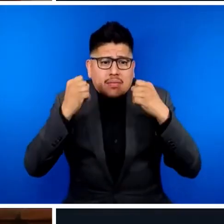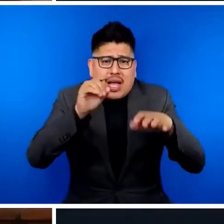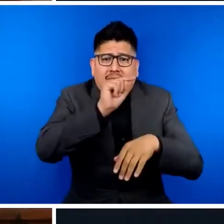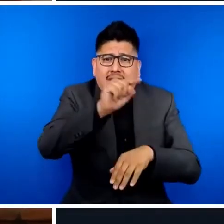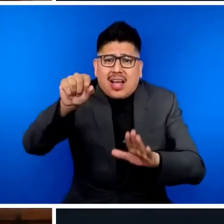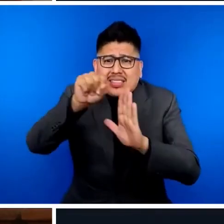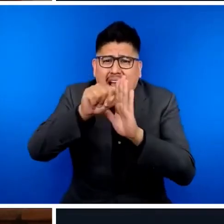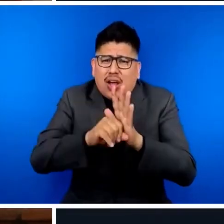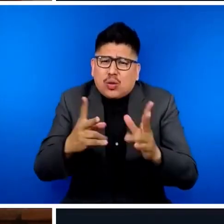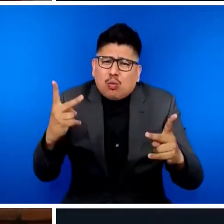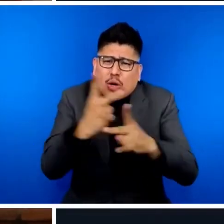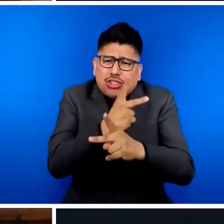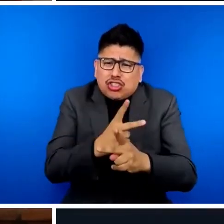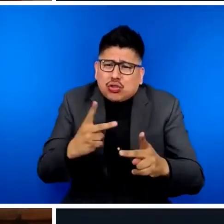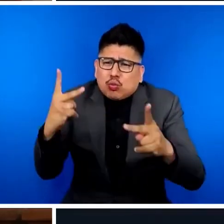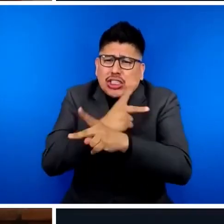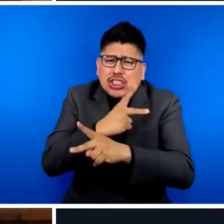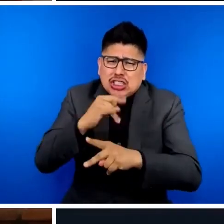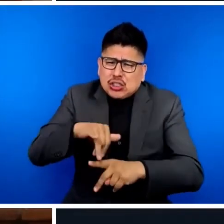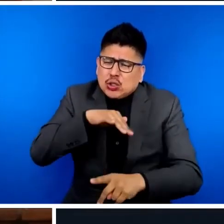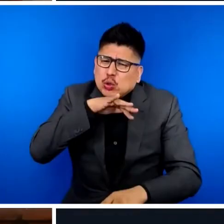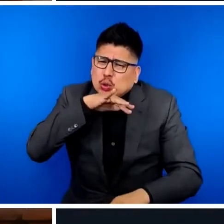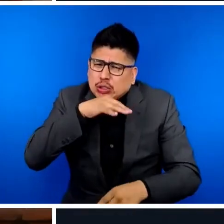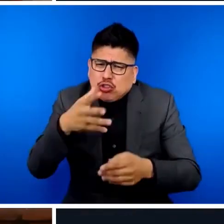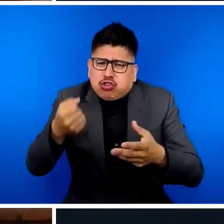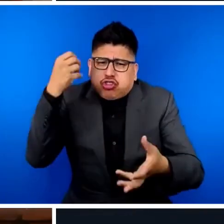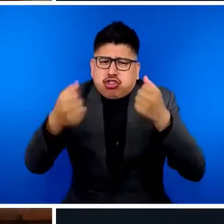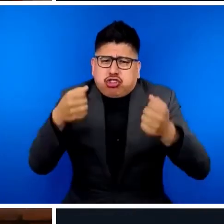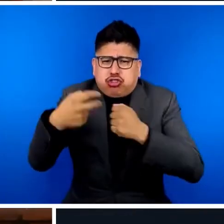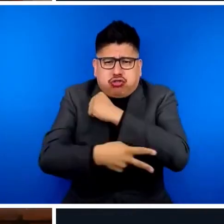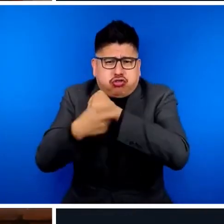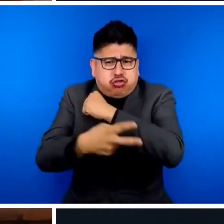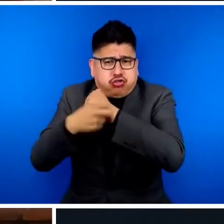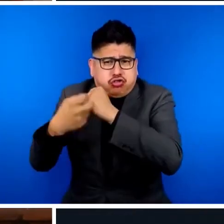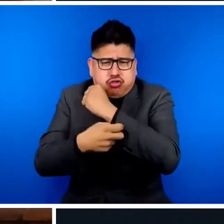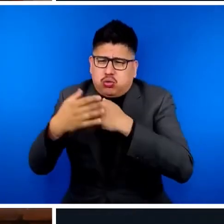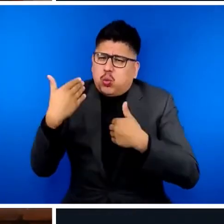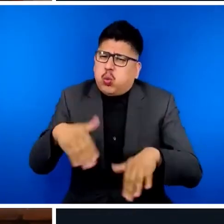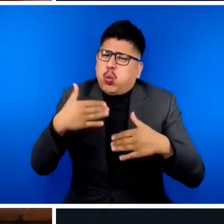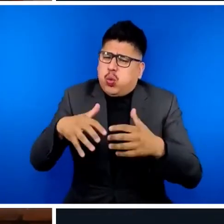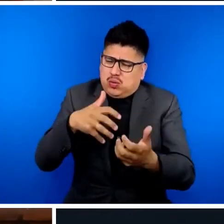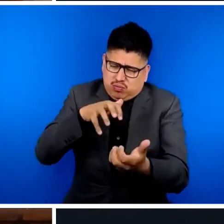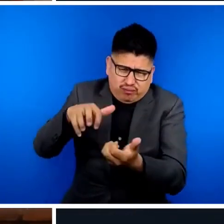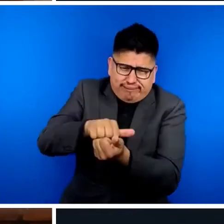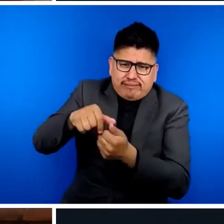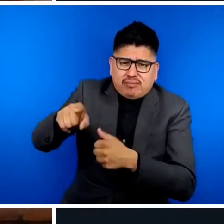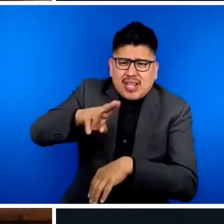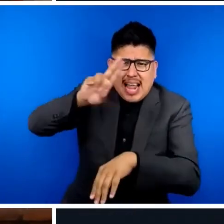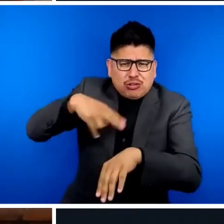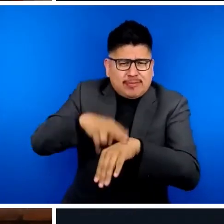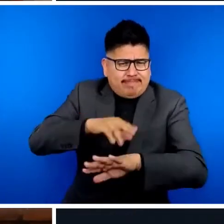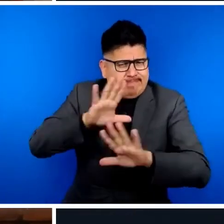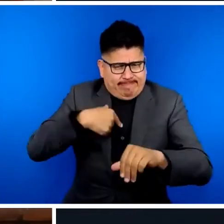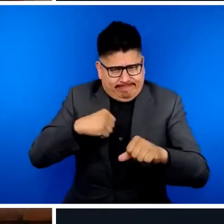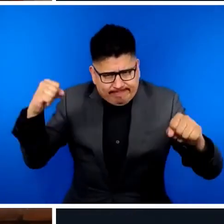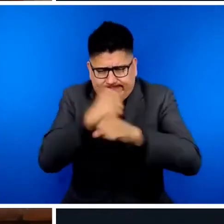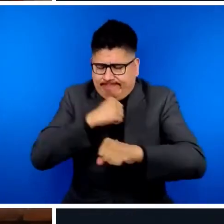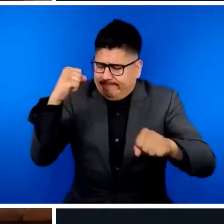of corruption that shreds the fabric of a nation, and we are working on it like you wouldn't believe. So tonight,